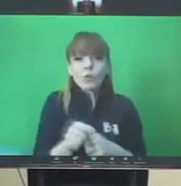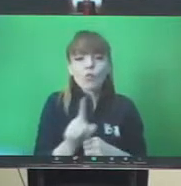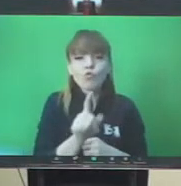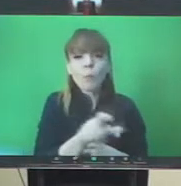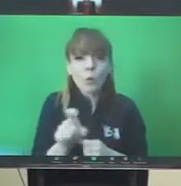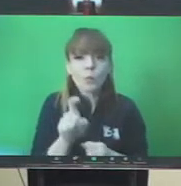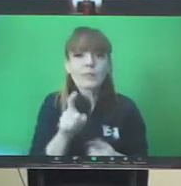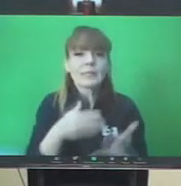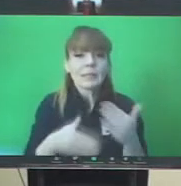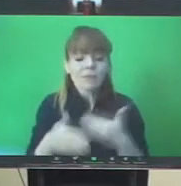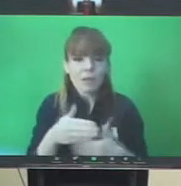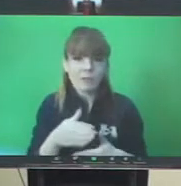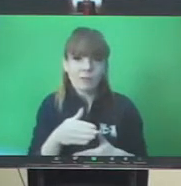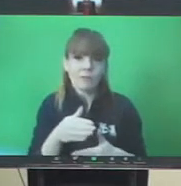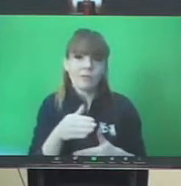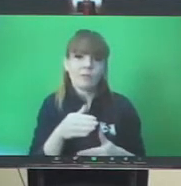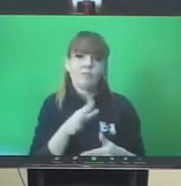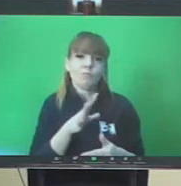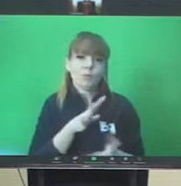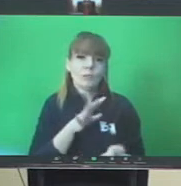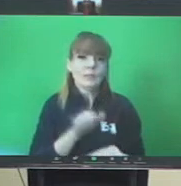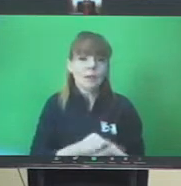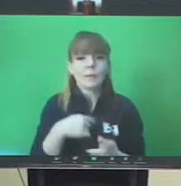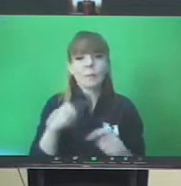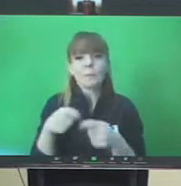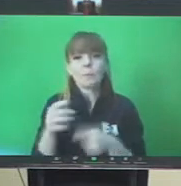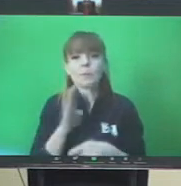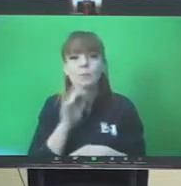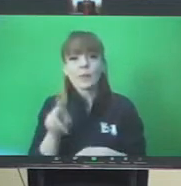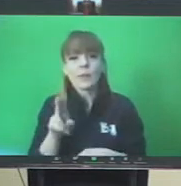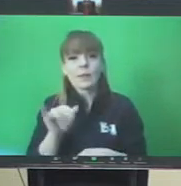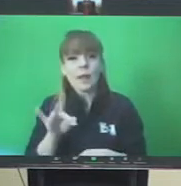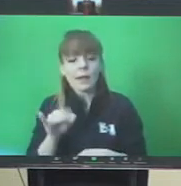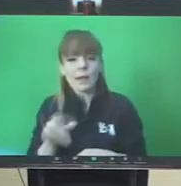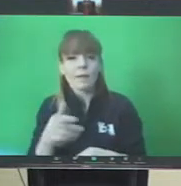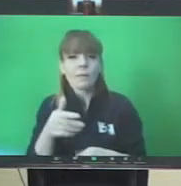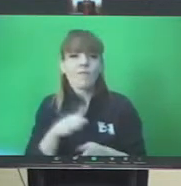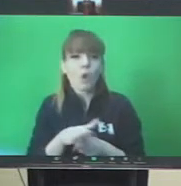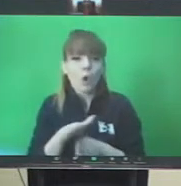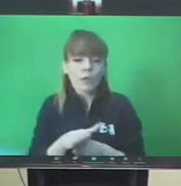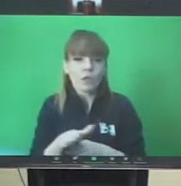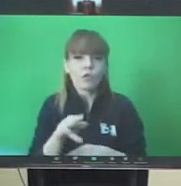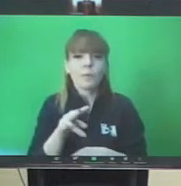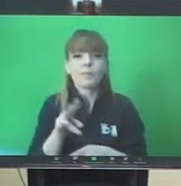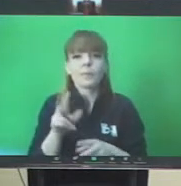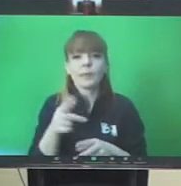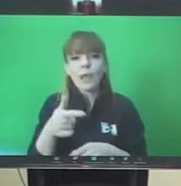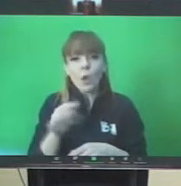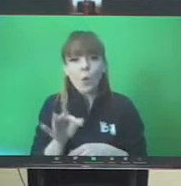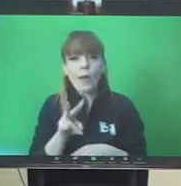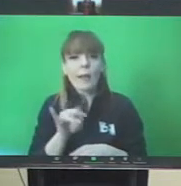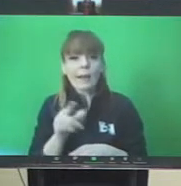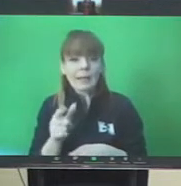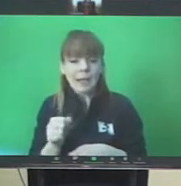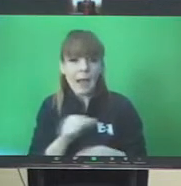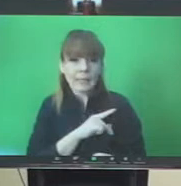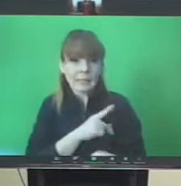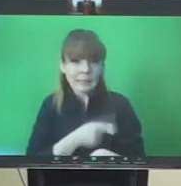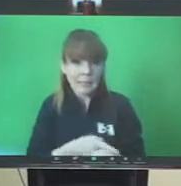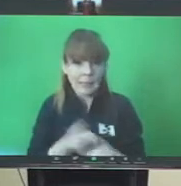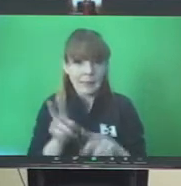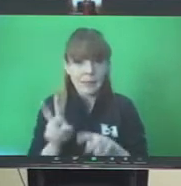can get employed. I would like to pass the microphone to Darya Sydorenko, because she's the executive director of League